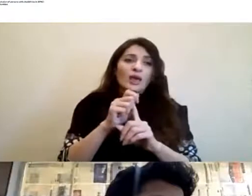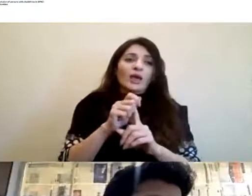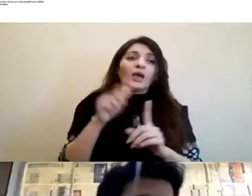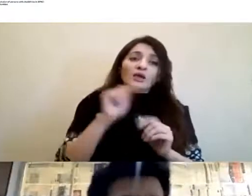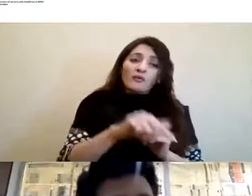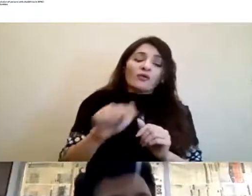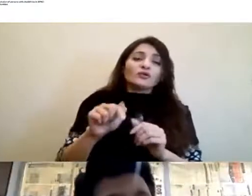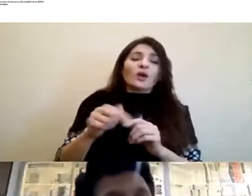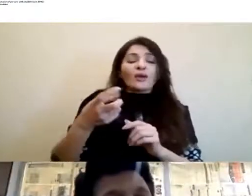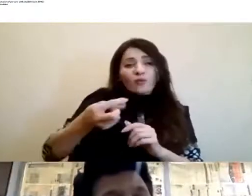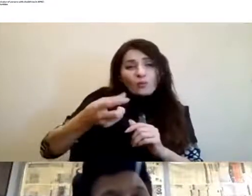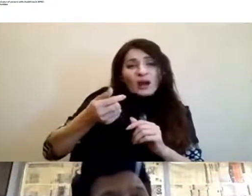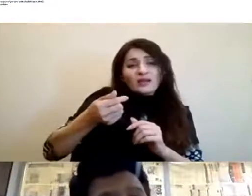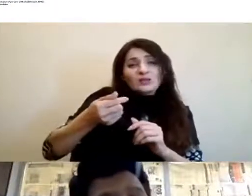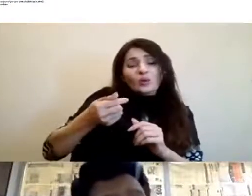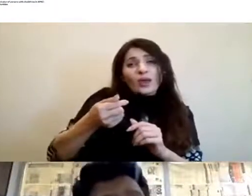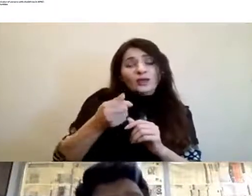price discrimination is something that